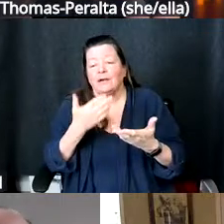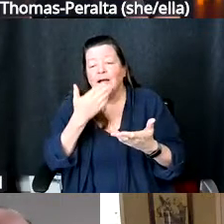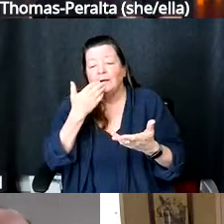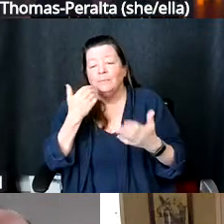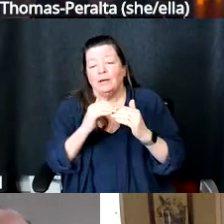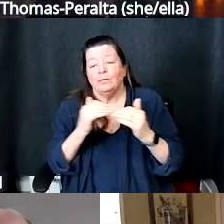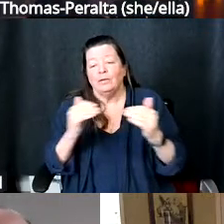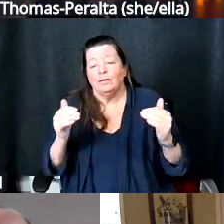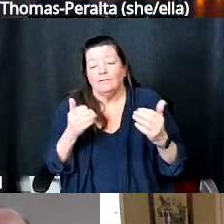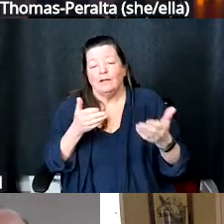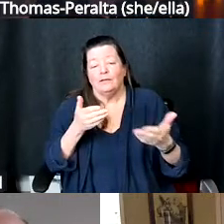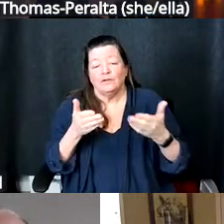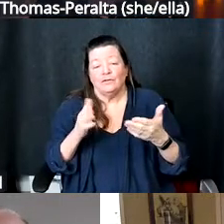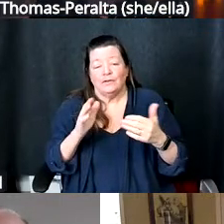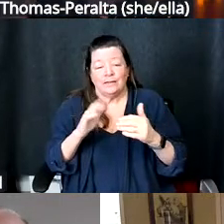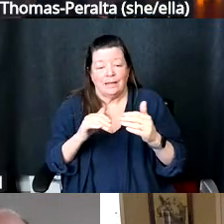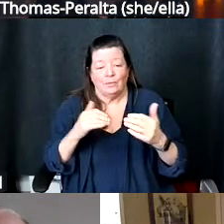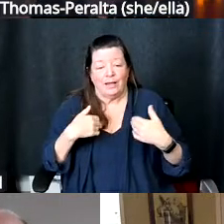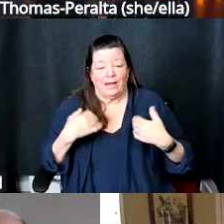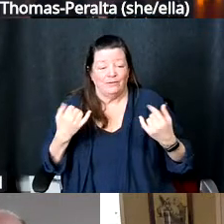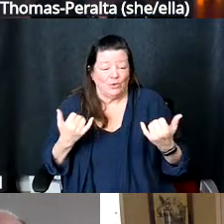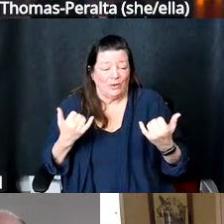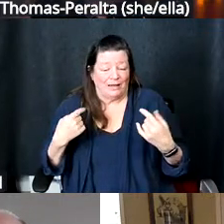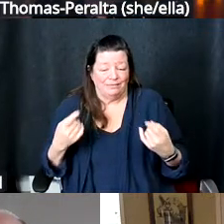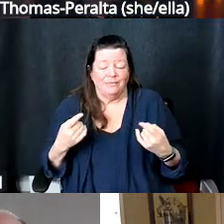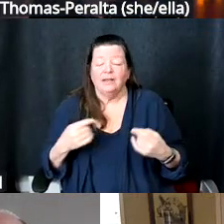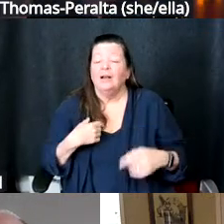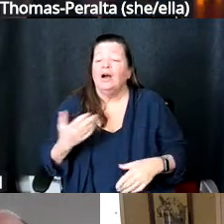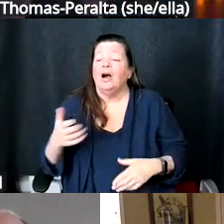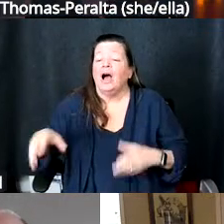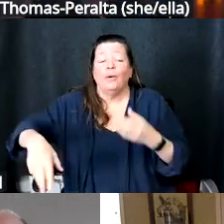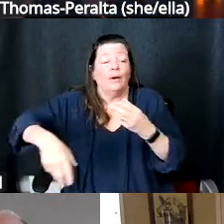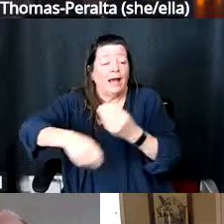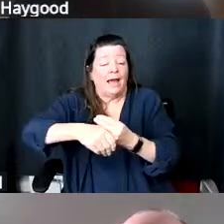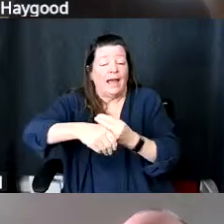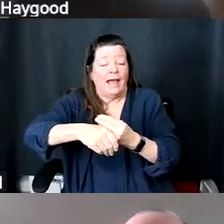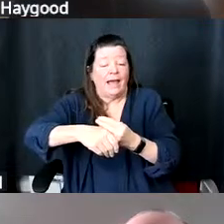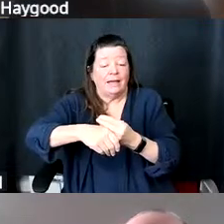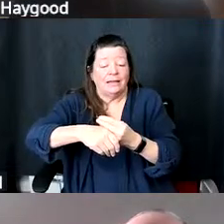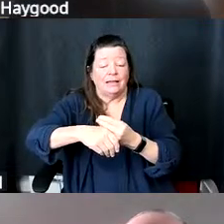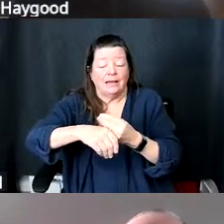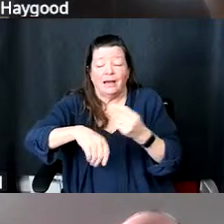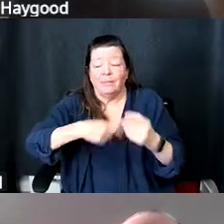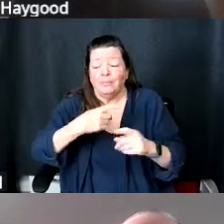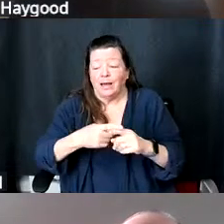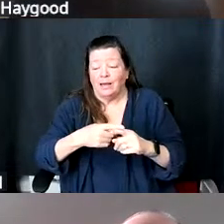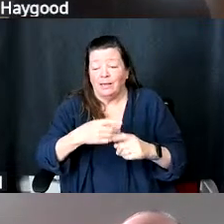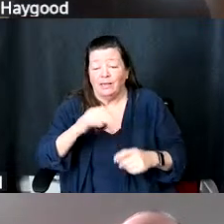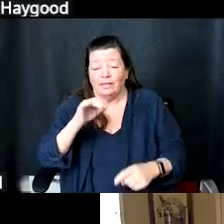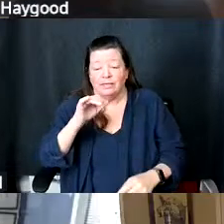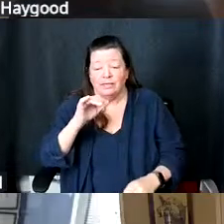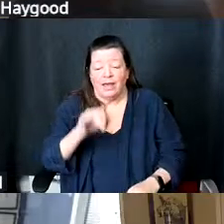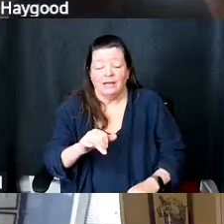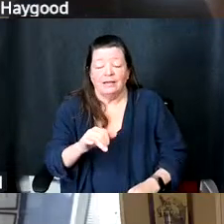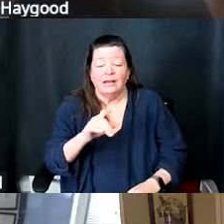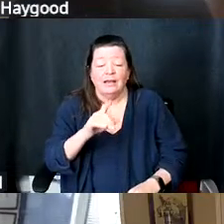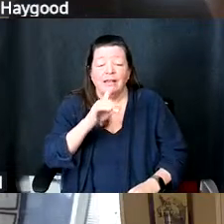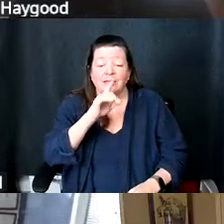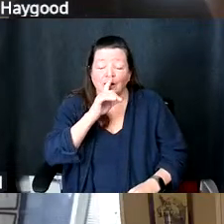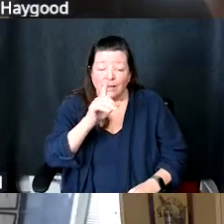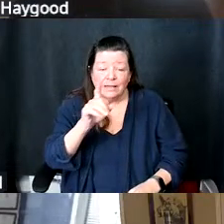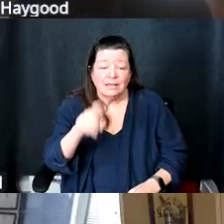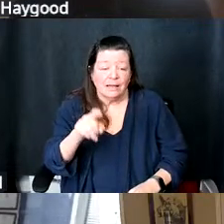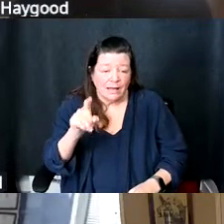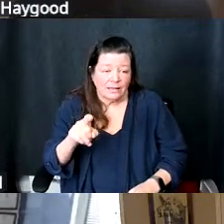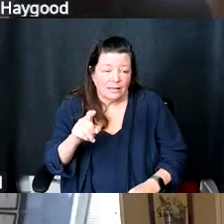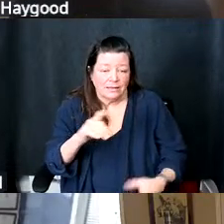today. And I would just interject one item around the idea of tolling, paying for those things. There is a necessary tie